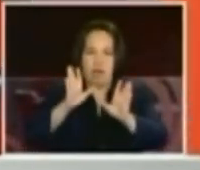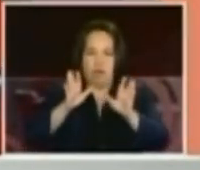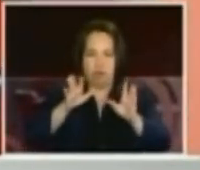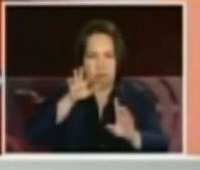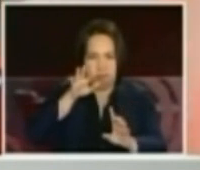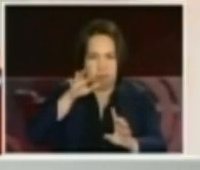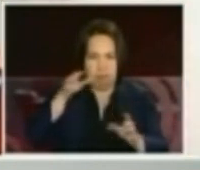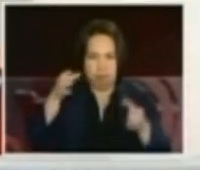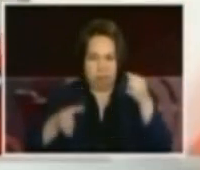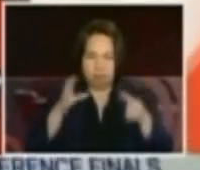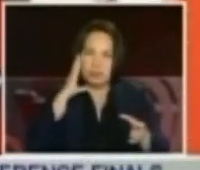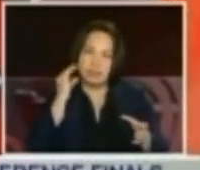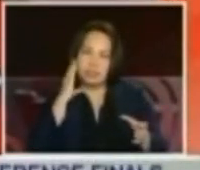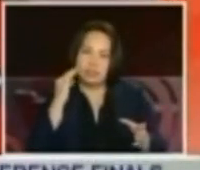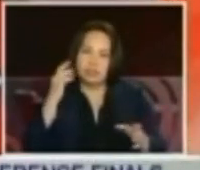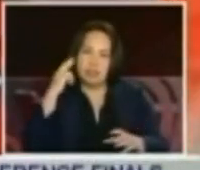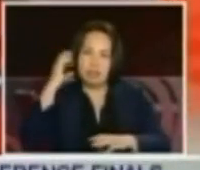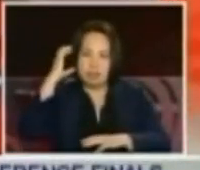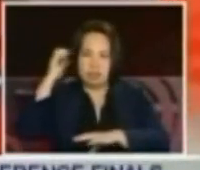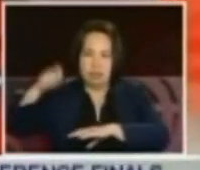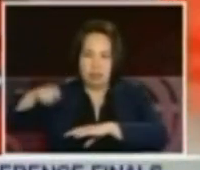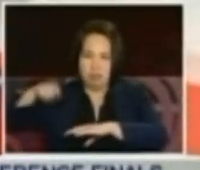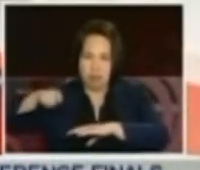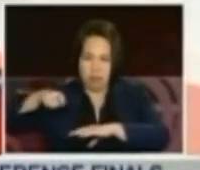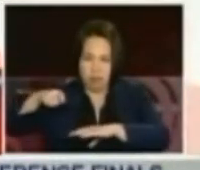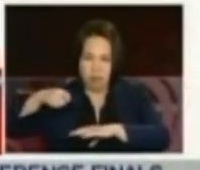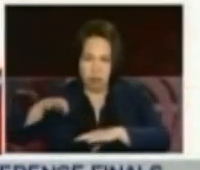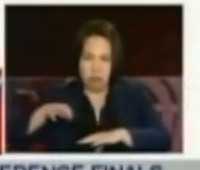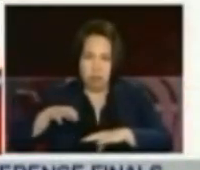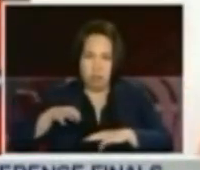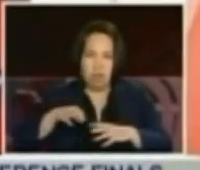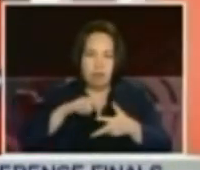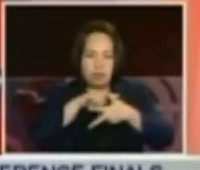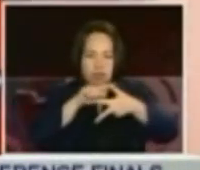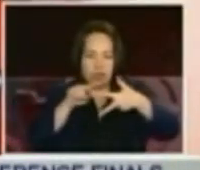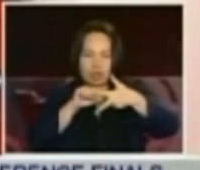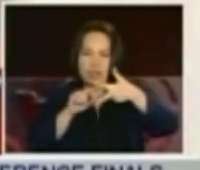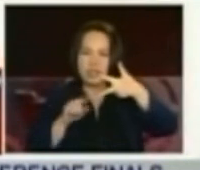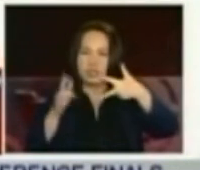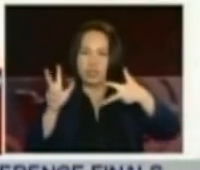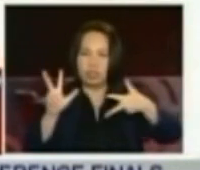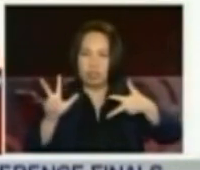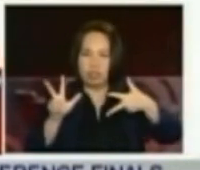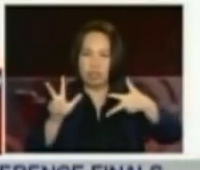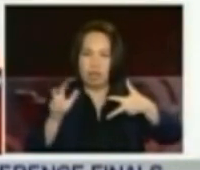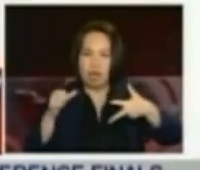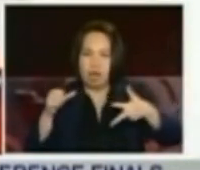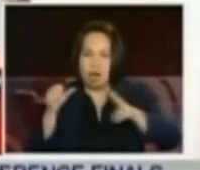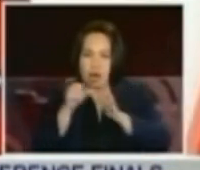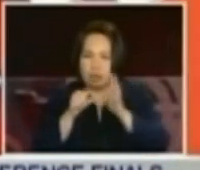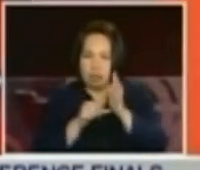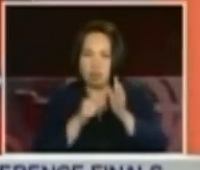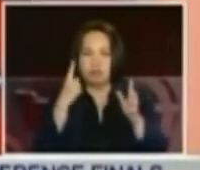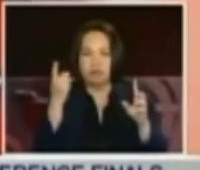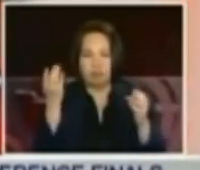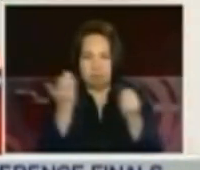the Supreme Court, upon 3 articles of impeachment charged